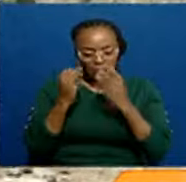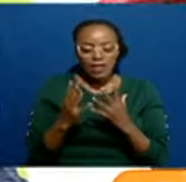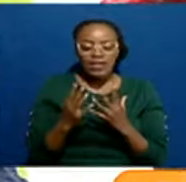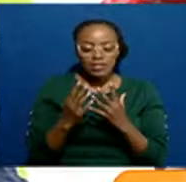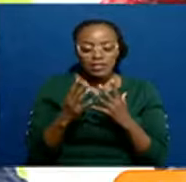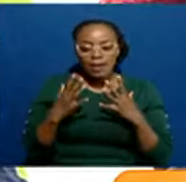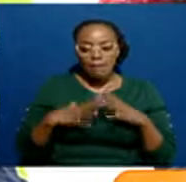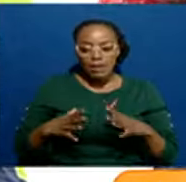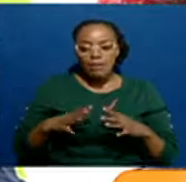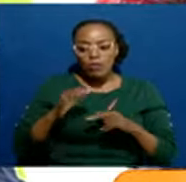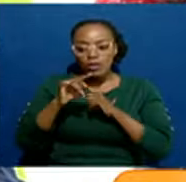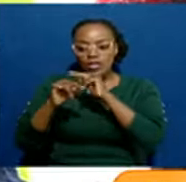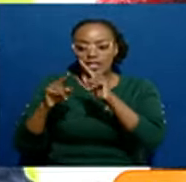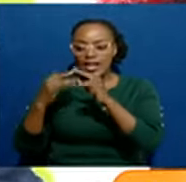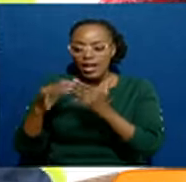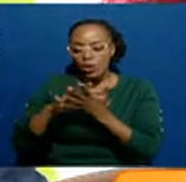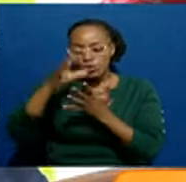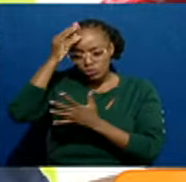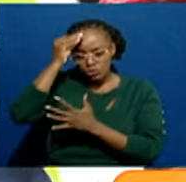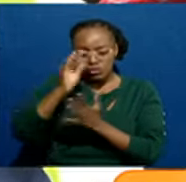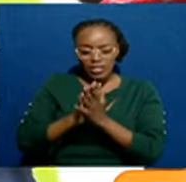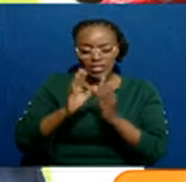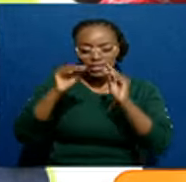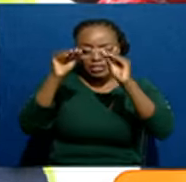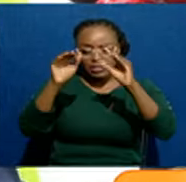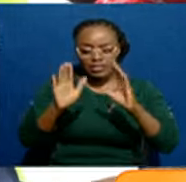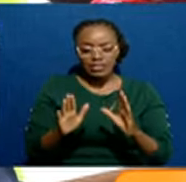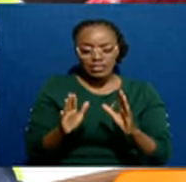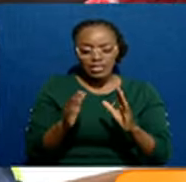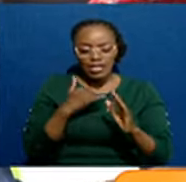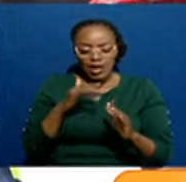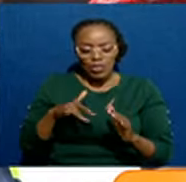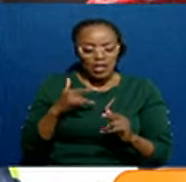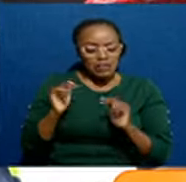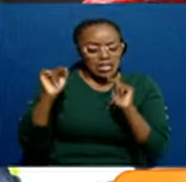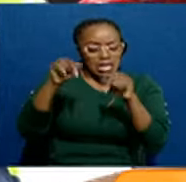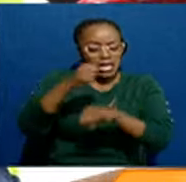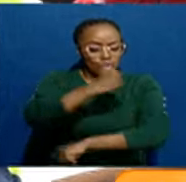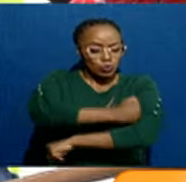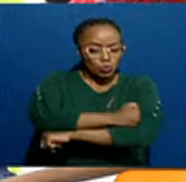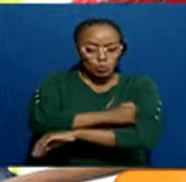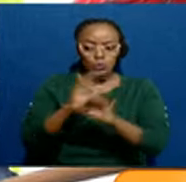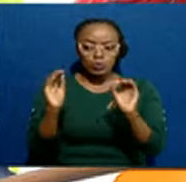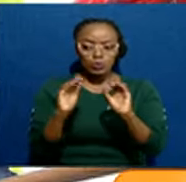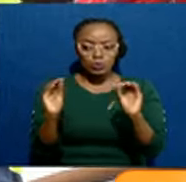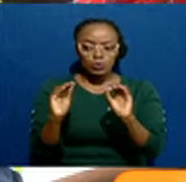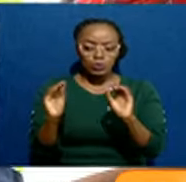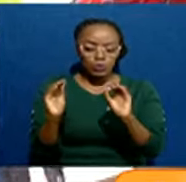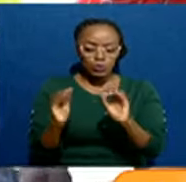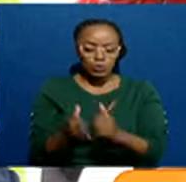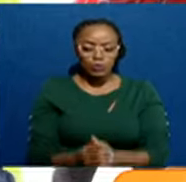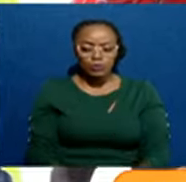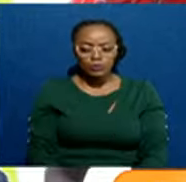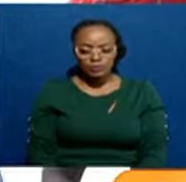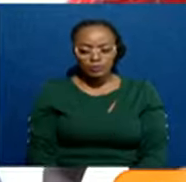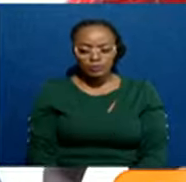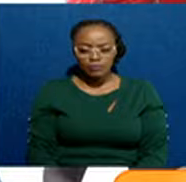killed, and now learners and their teachers are keeping off school. Marianne Nyambura, Citizen TV.